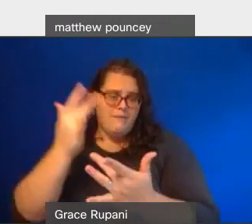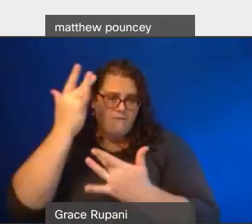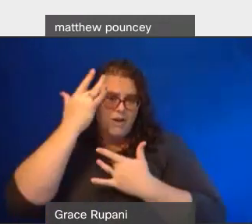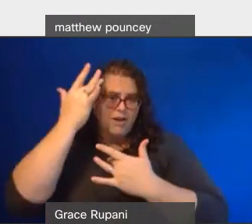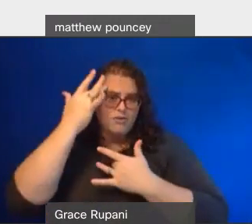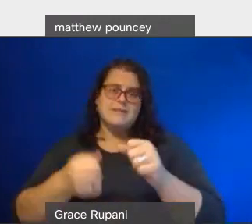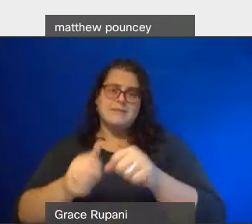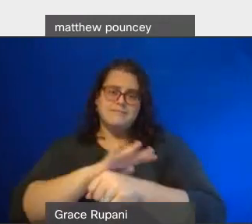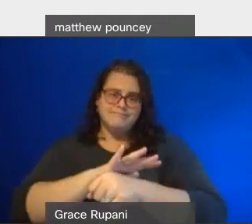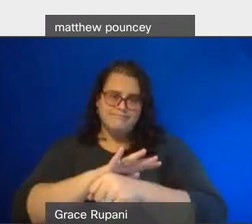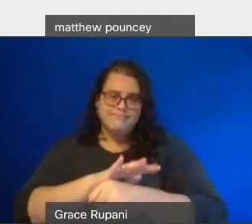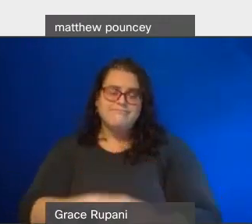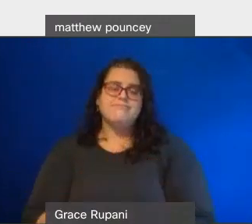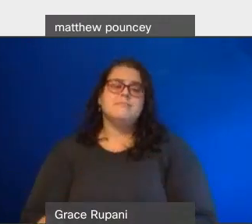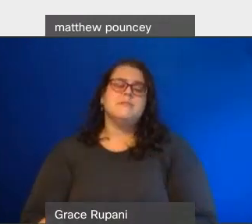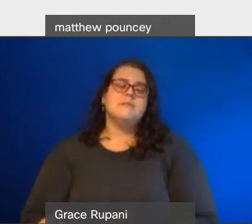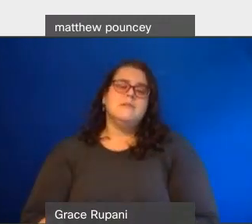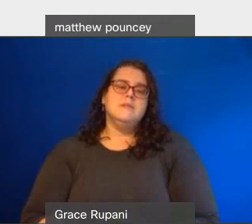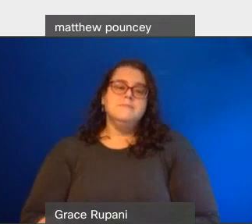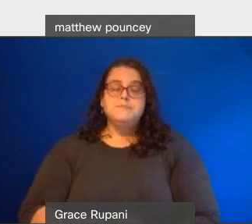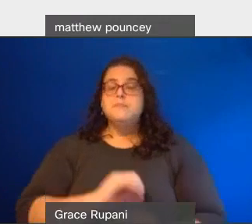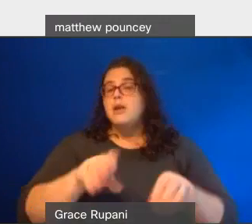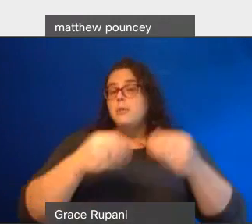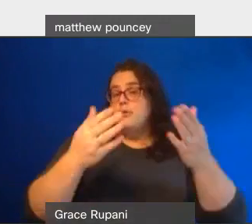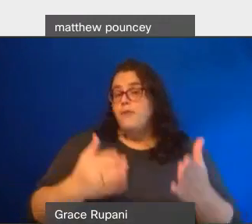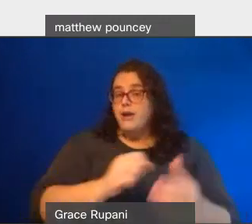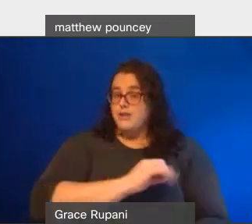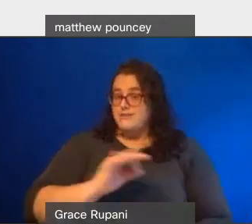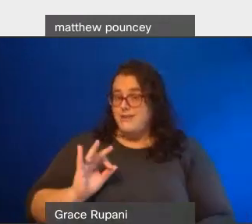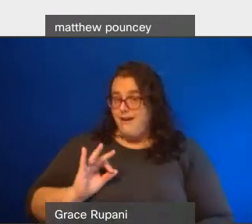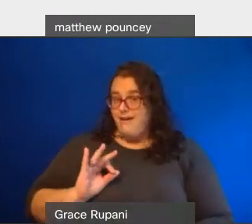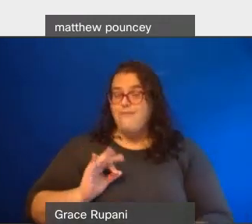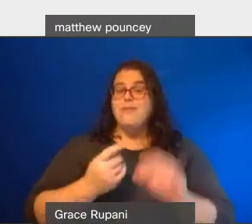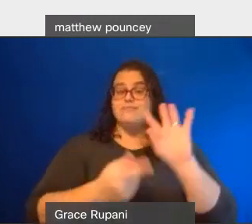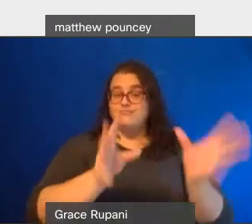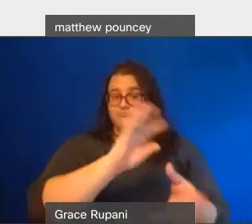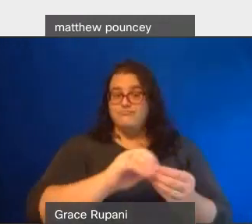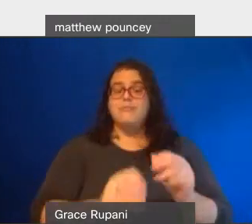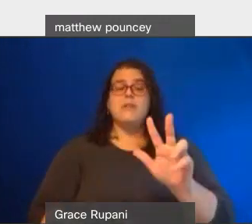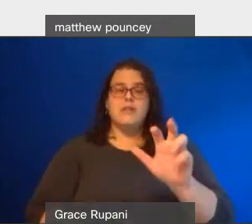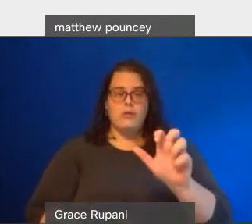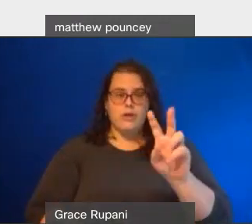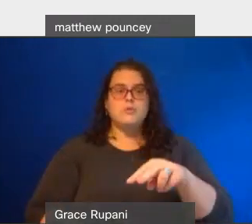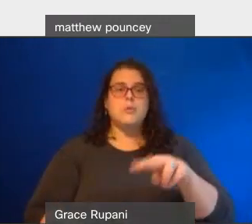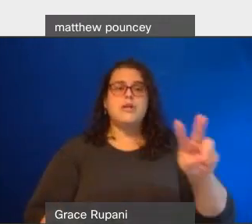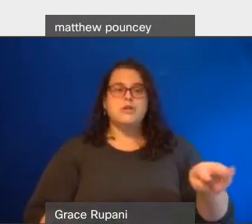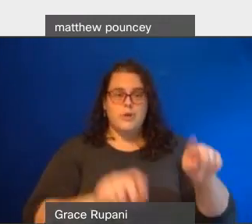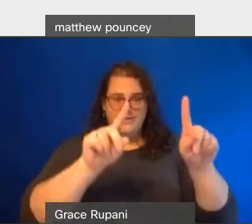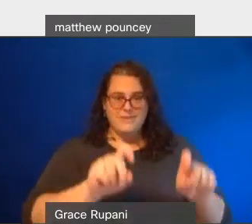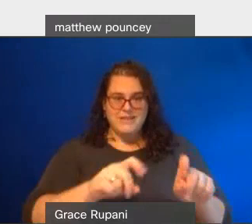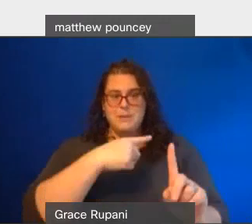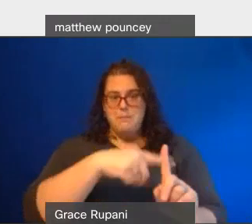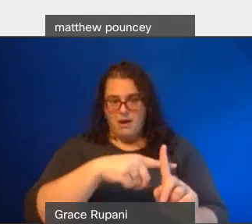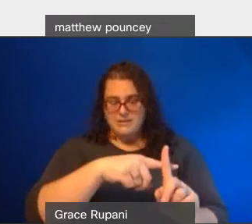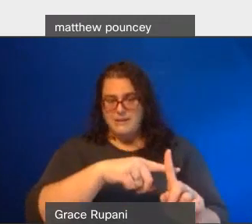With regard to provider staff, to date we have 322 who have tested positive,